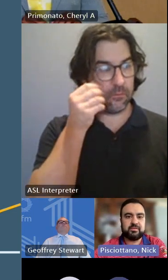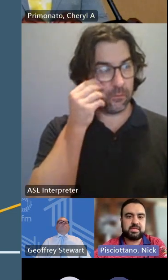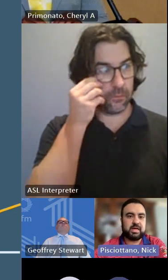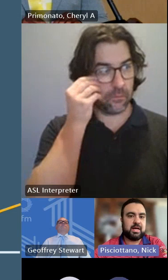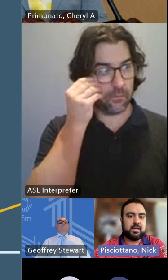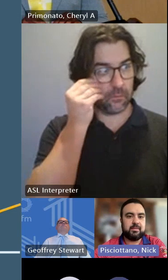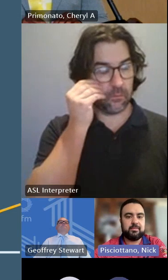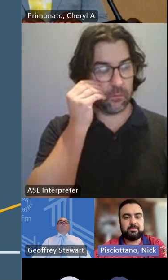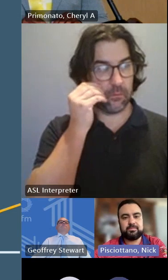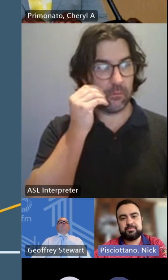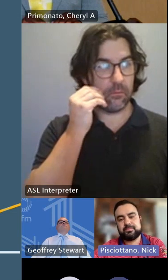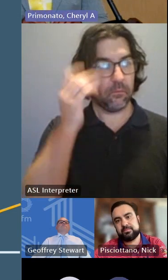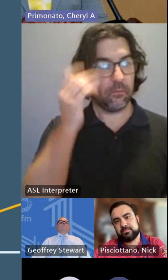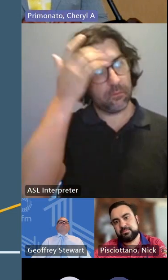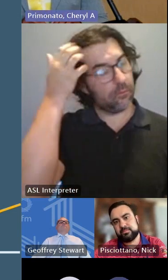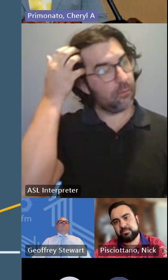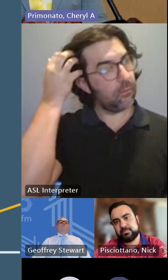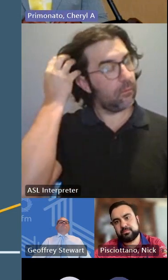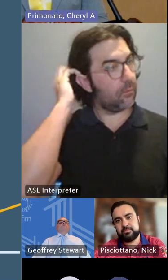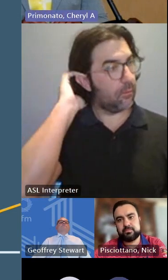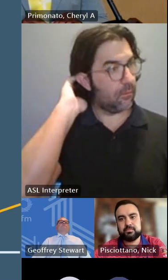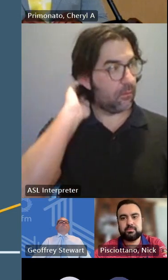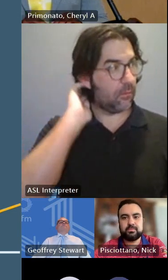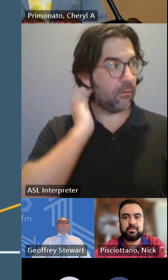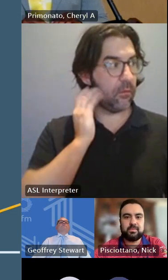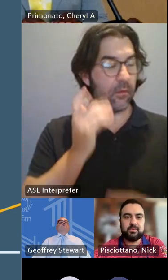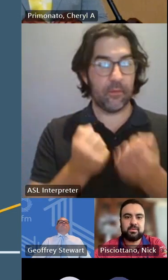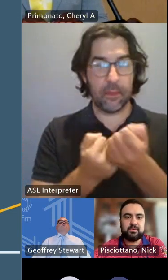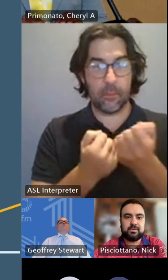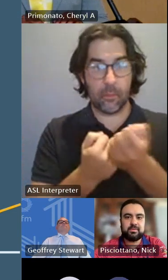All in favor say aye. Aye.